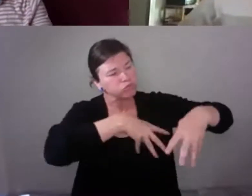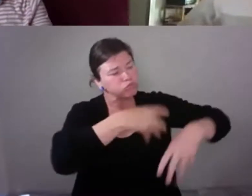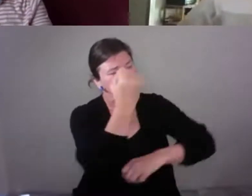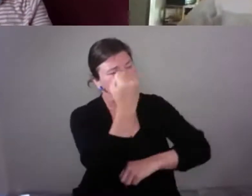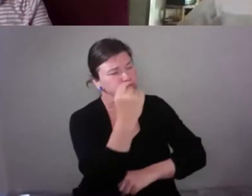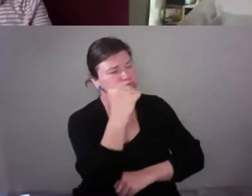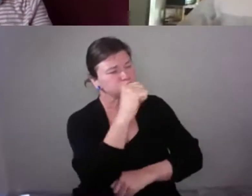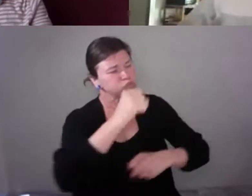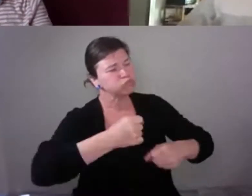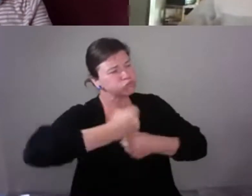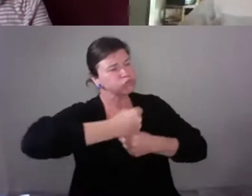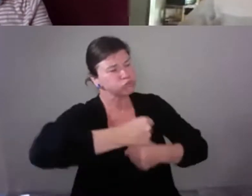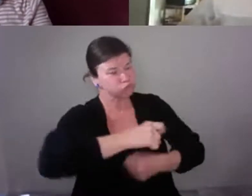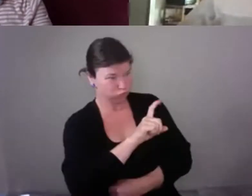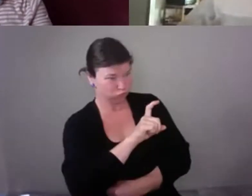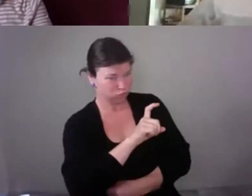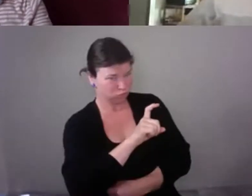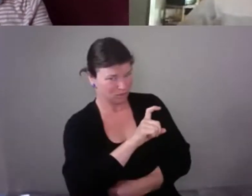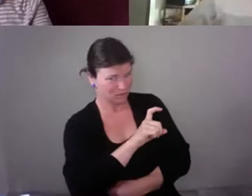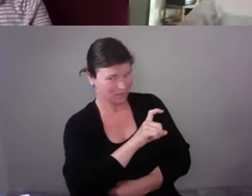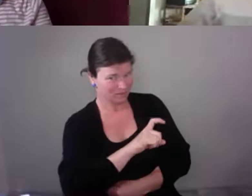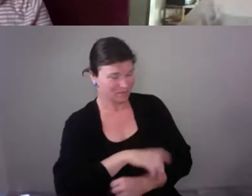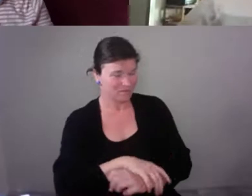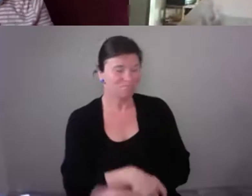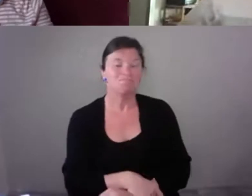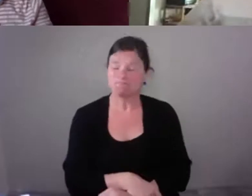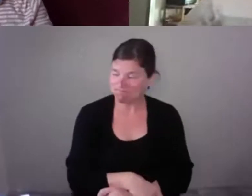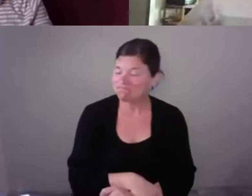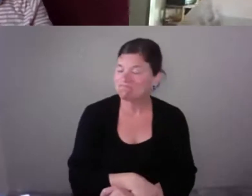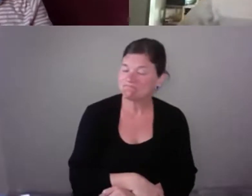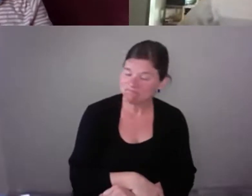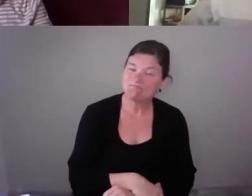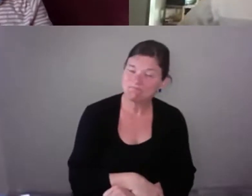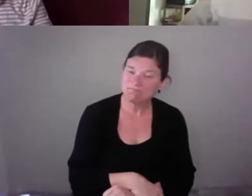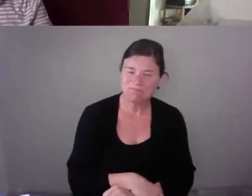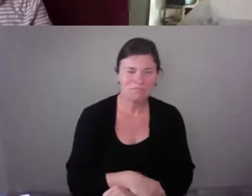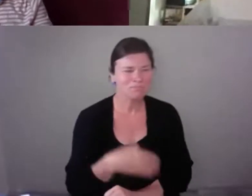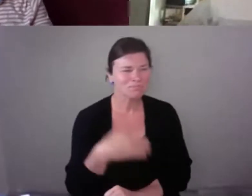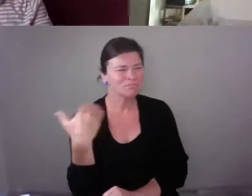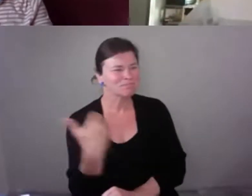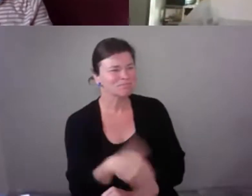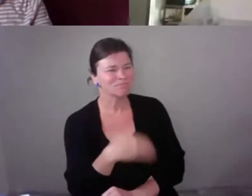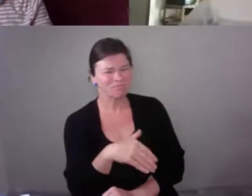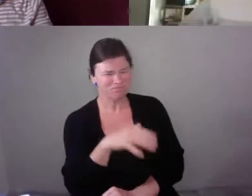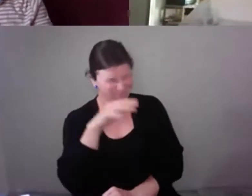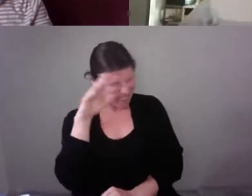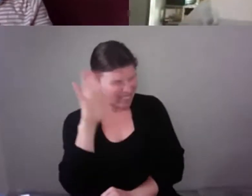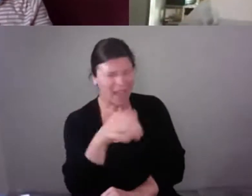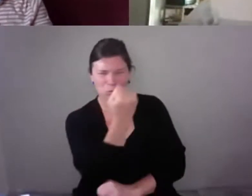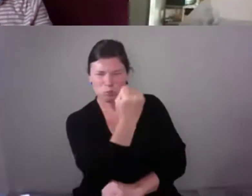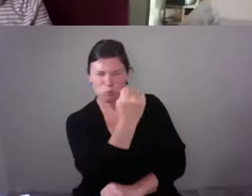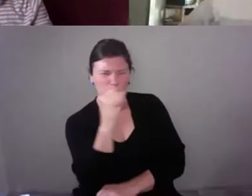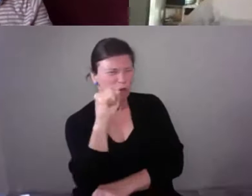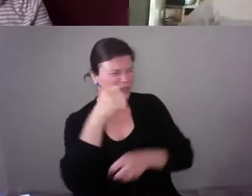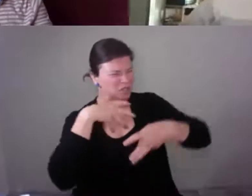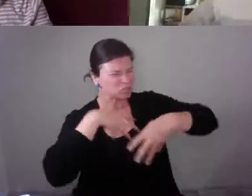saying, "We want this to change from Micah." Yeah, That's really good. That's how protests are supposed to be.